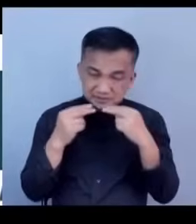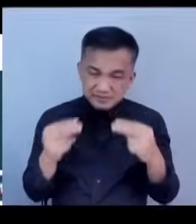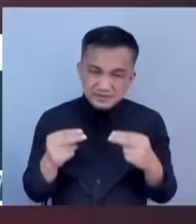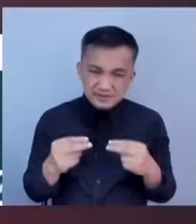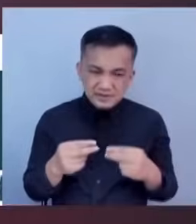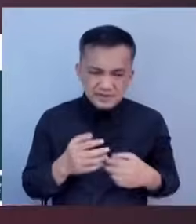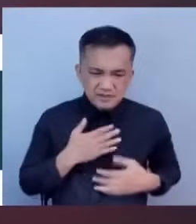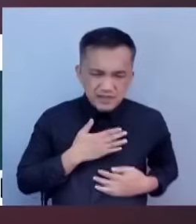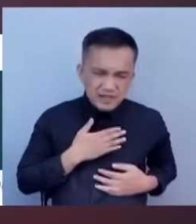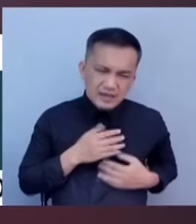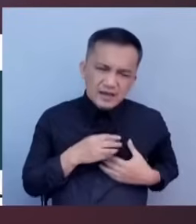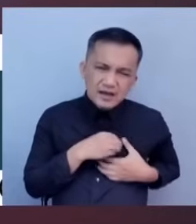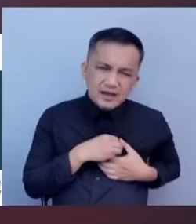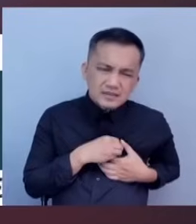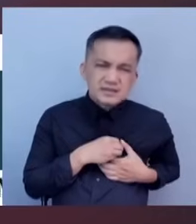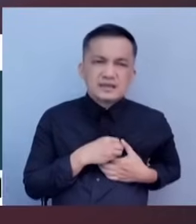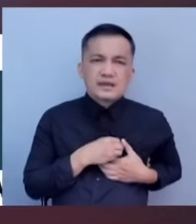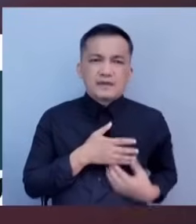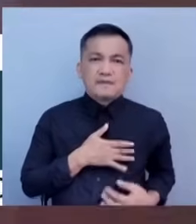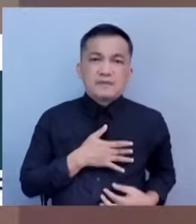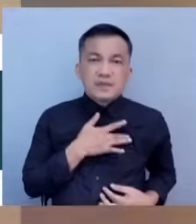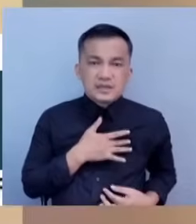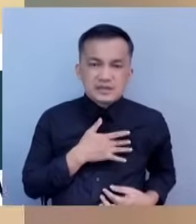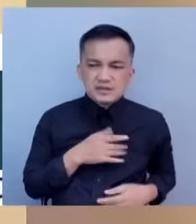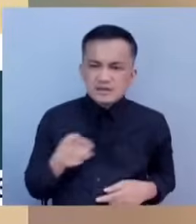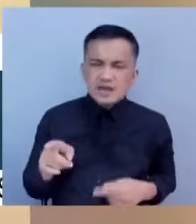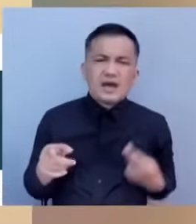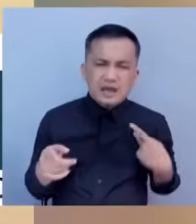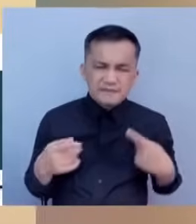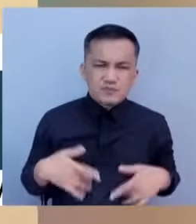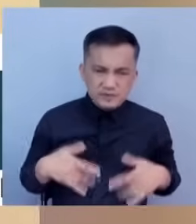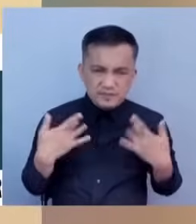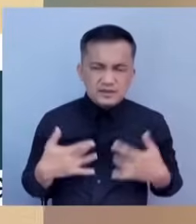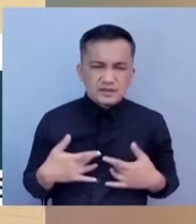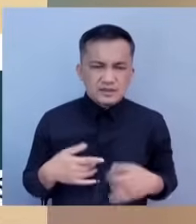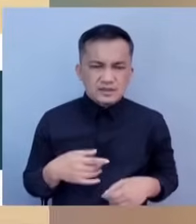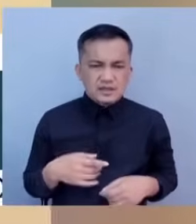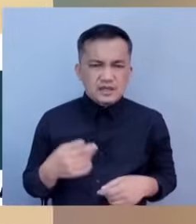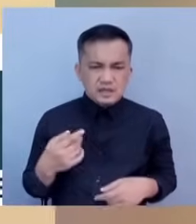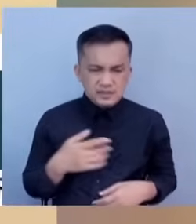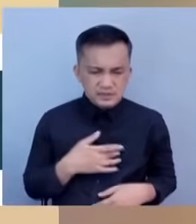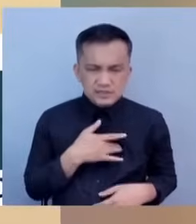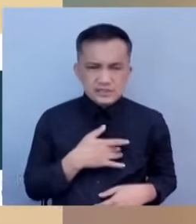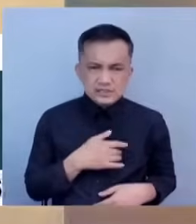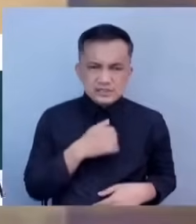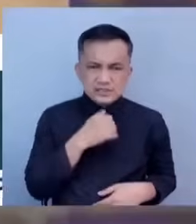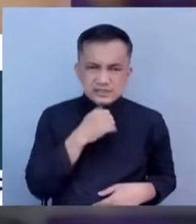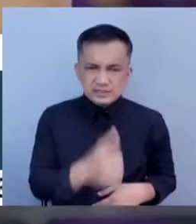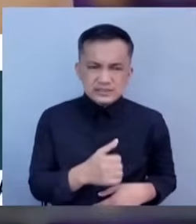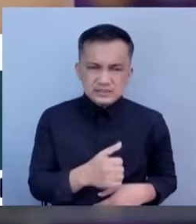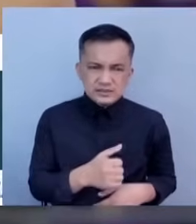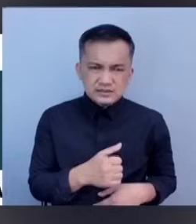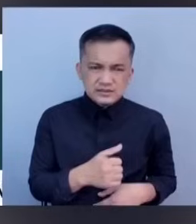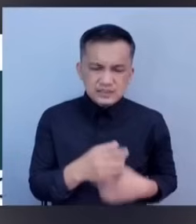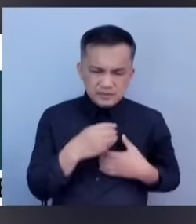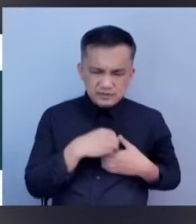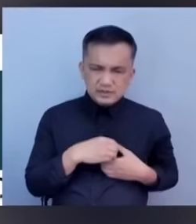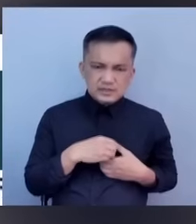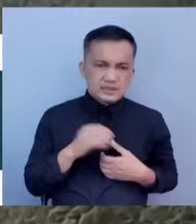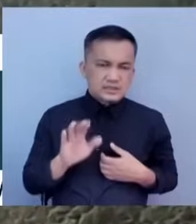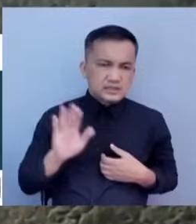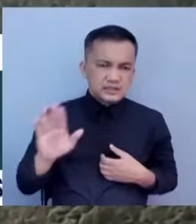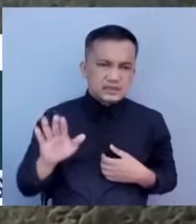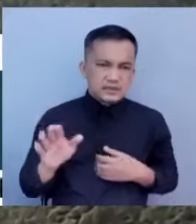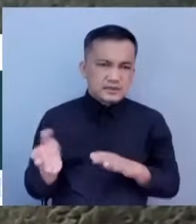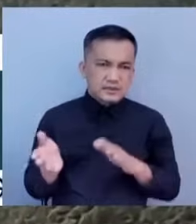ko, ramdam ko naman ho na nandyan lang siya Yun. Ramdam ko ho, at hindi ko ho talaga isinasa puso na siya wala